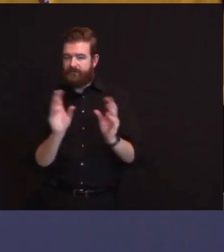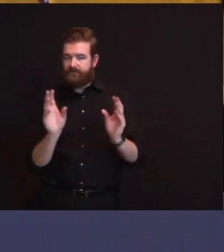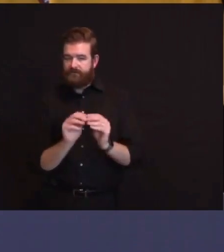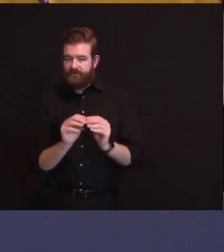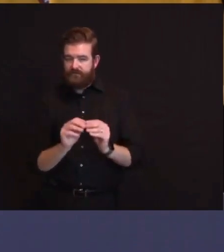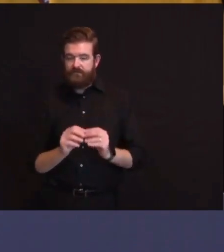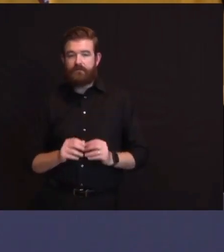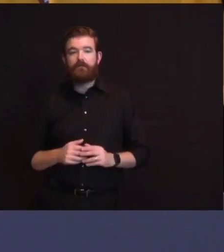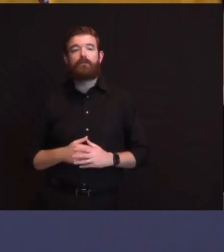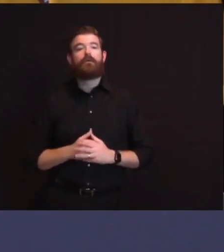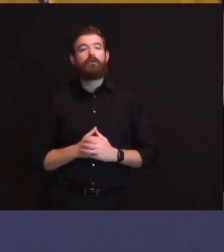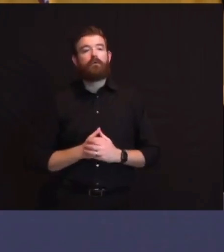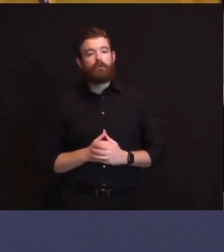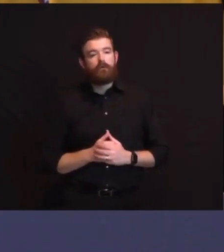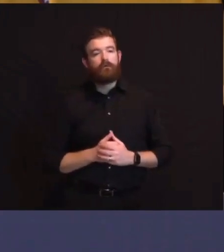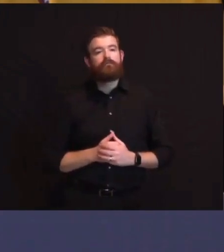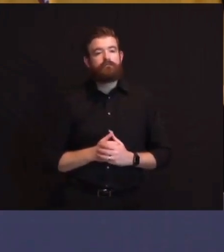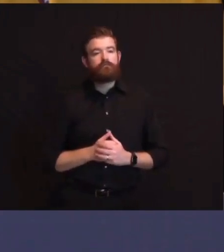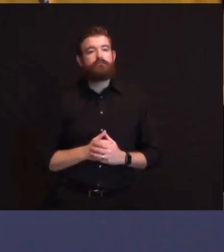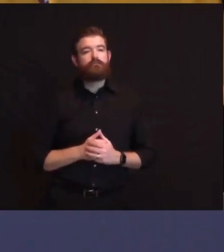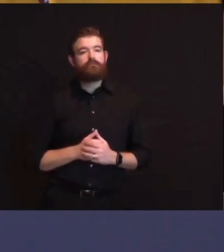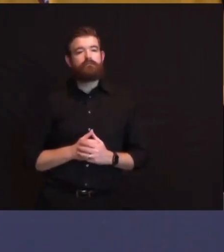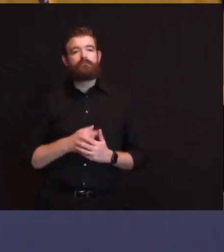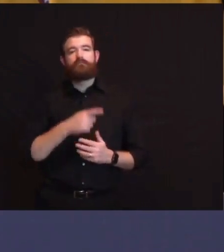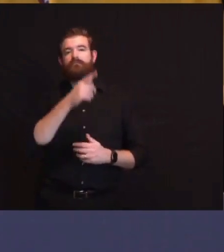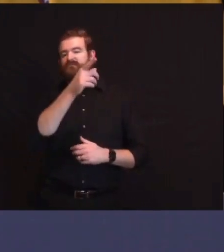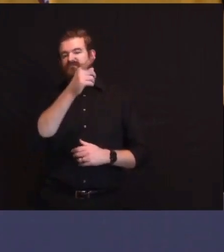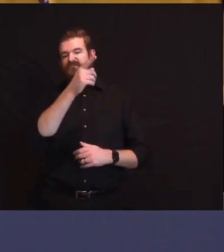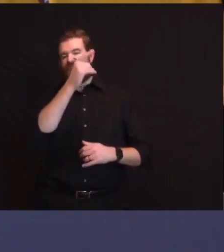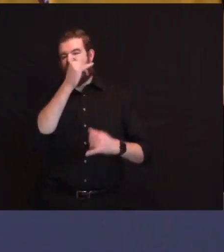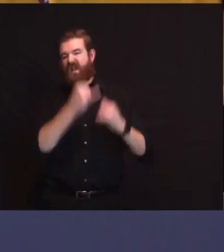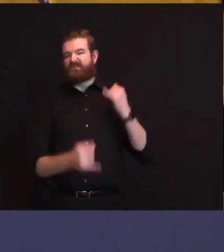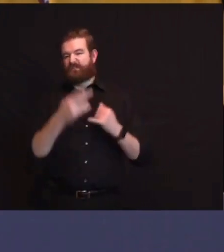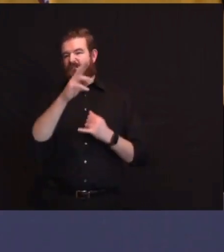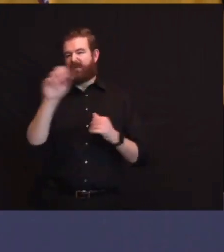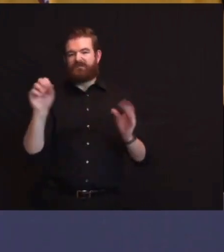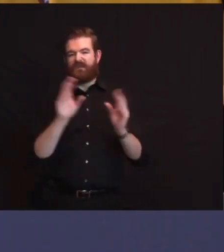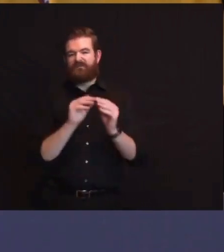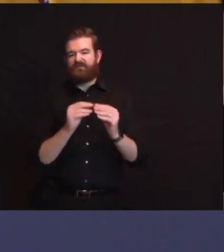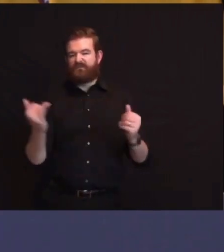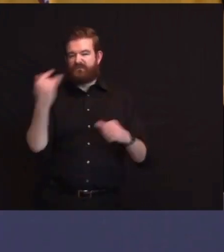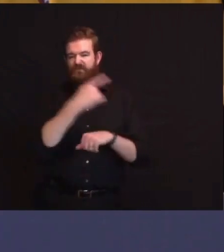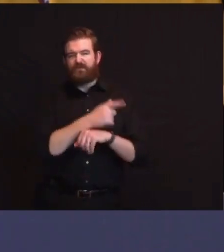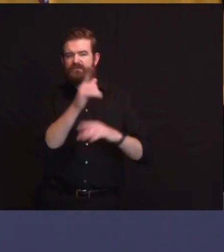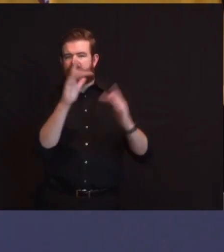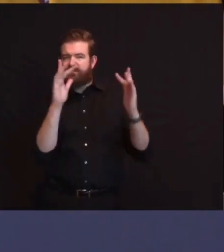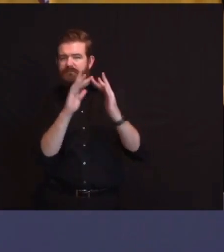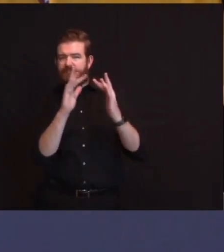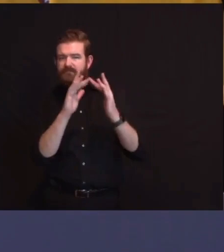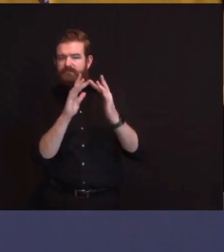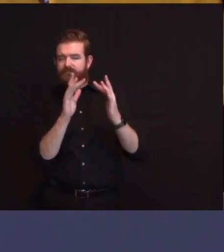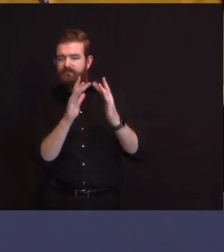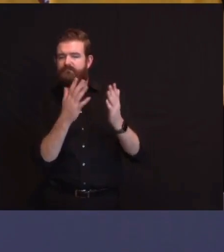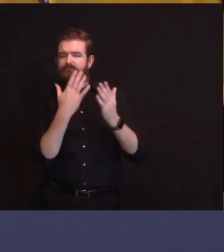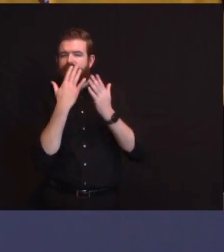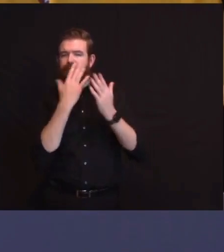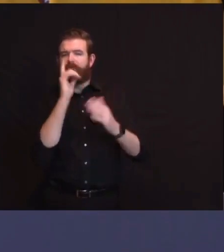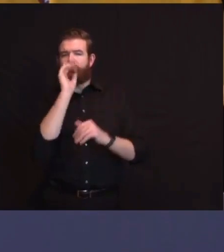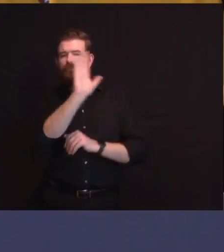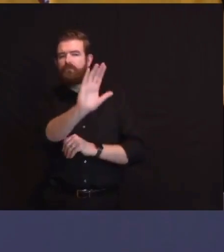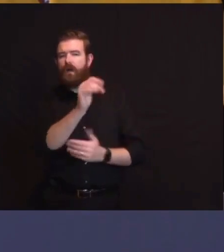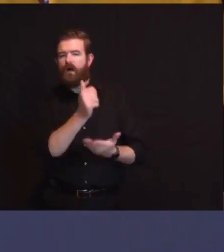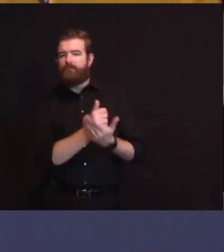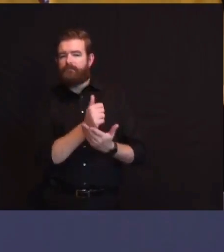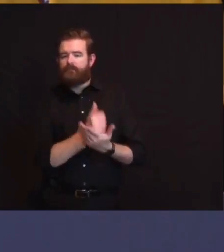Monday morning. So thank you, pal, for everything. Dustin, over to you. Good afternoon. Good afternoon. Do you have any